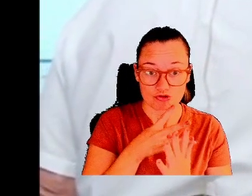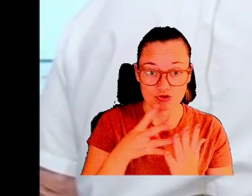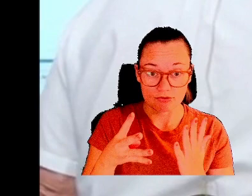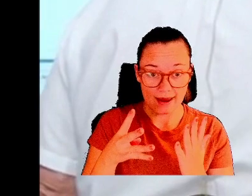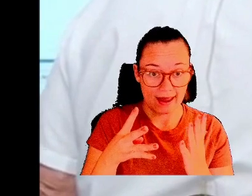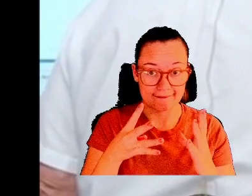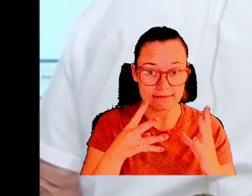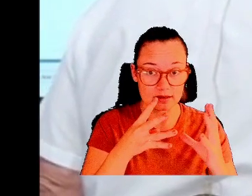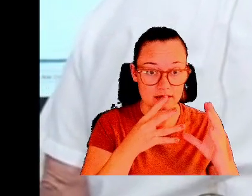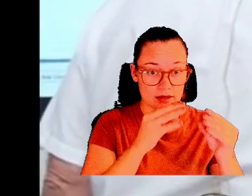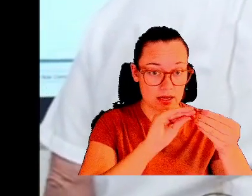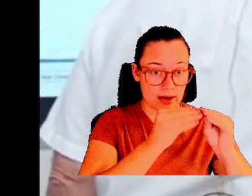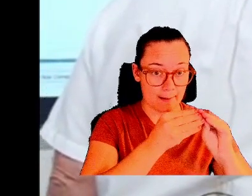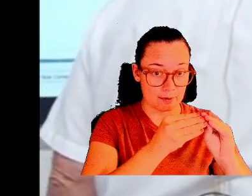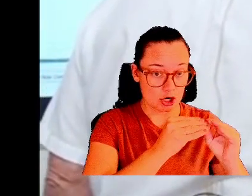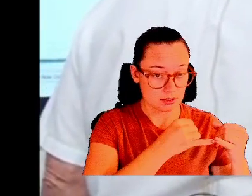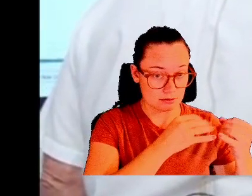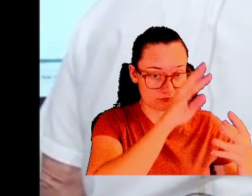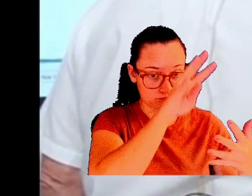numbers,